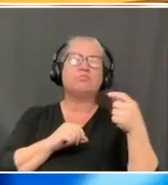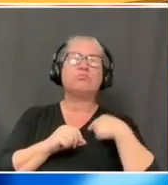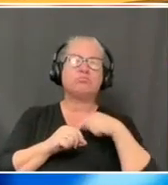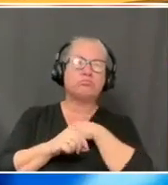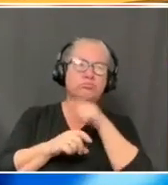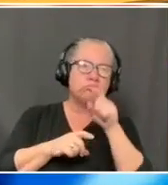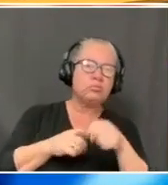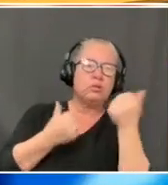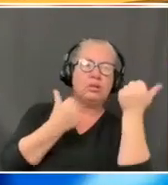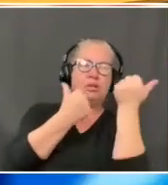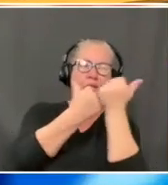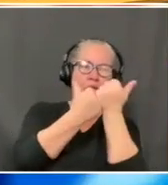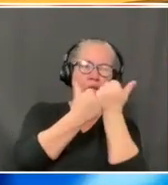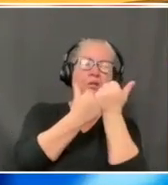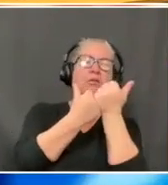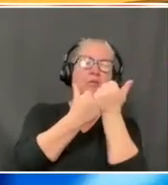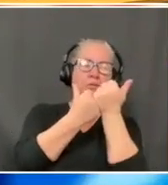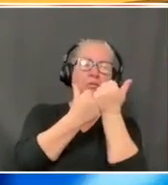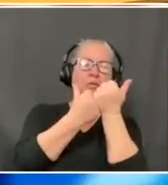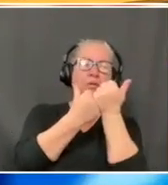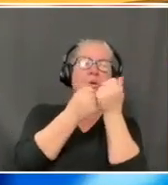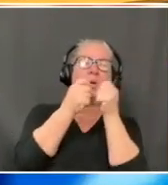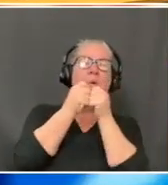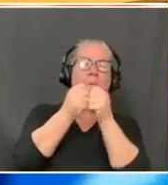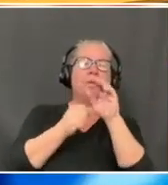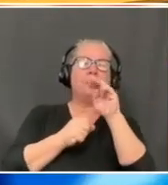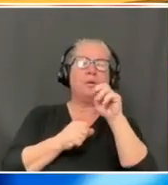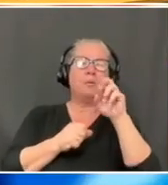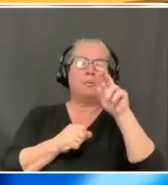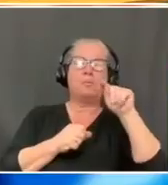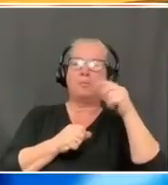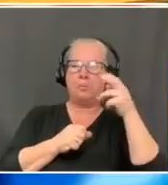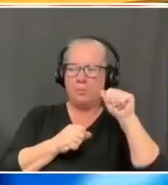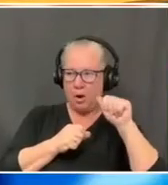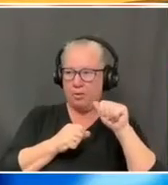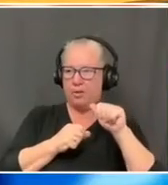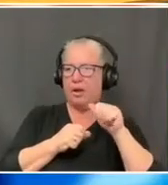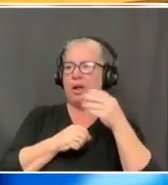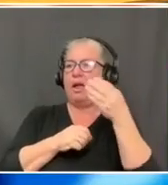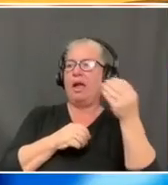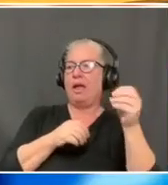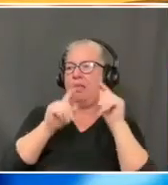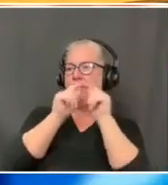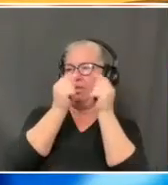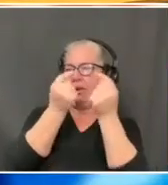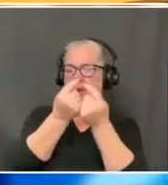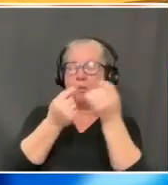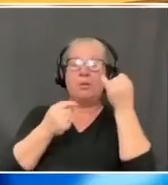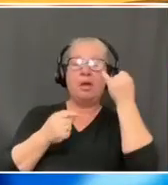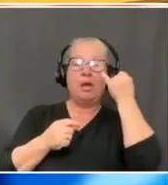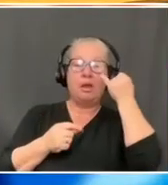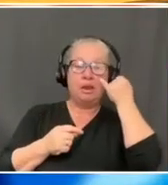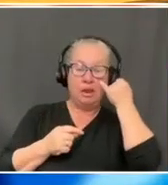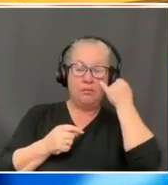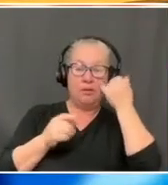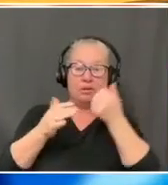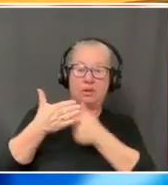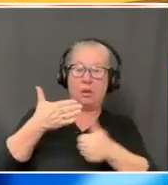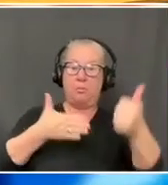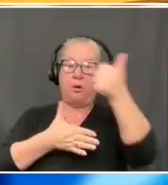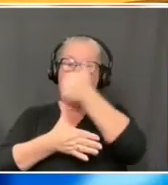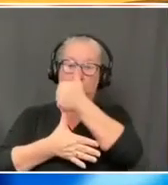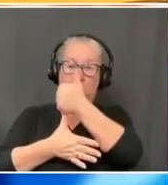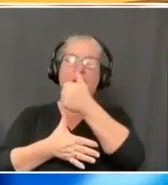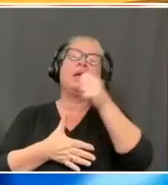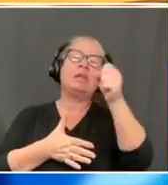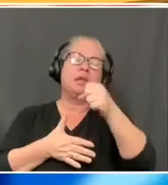leaning into with Martha and the team. Definitely, it seems like it should be one of our priorities then, if it is that an issue. And I totally understand that the